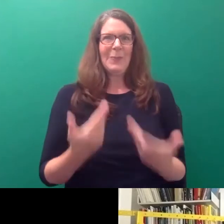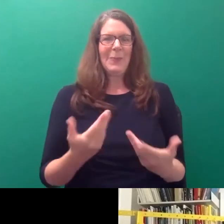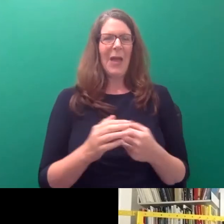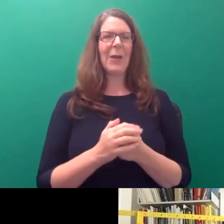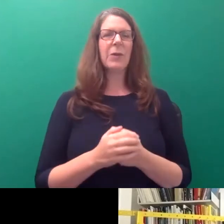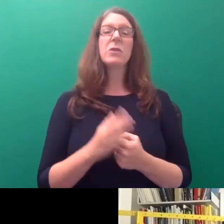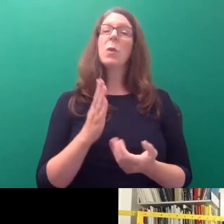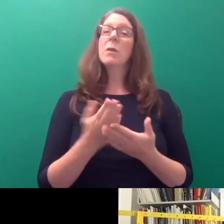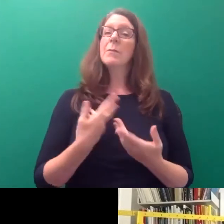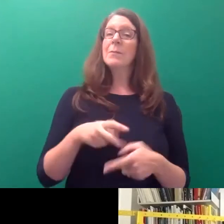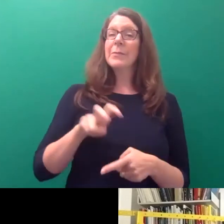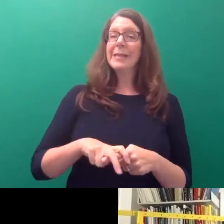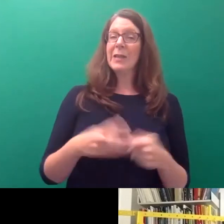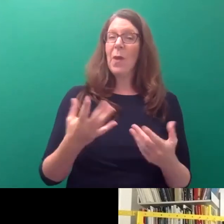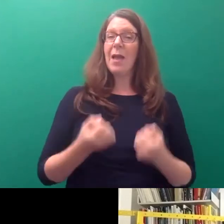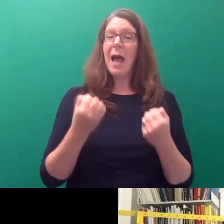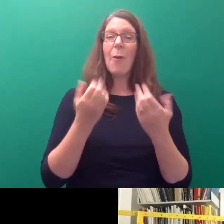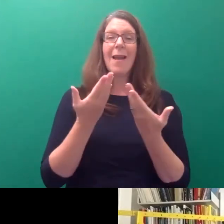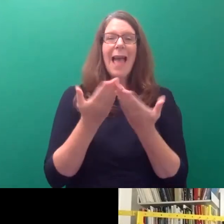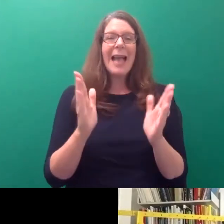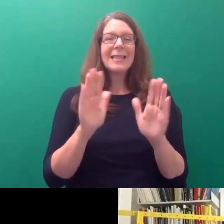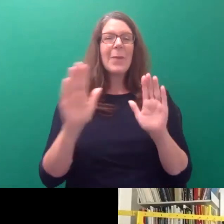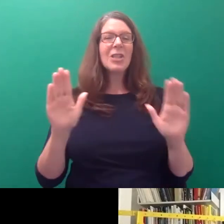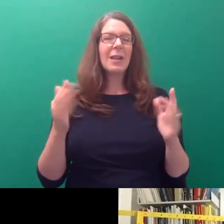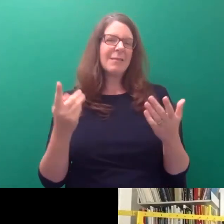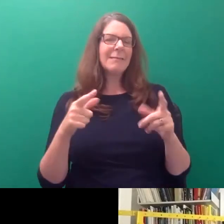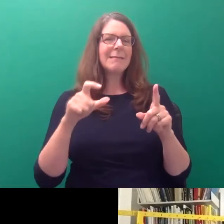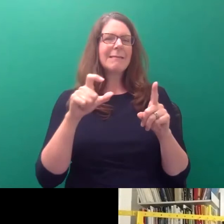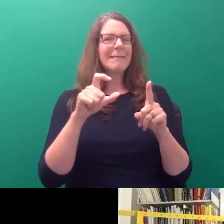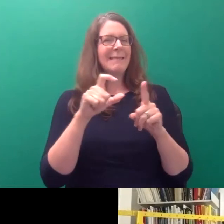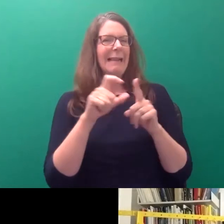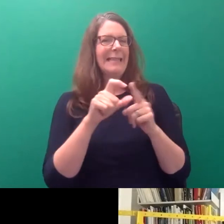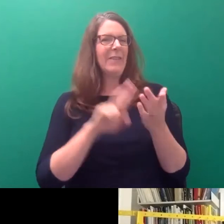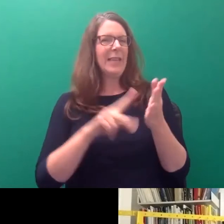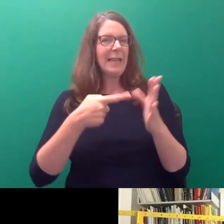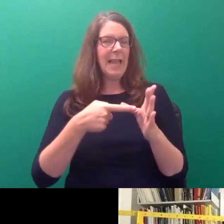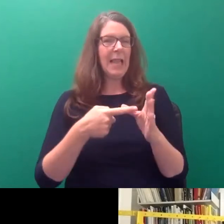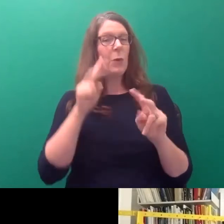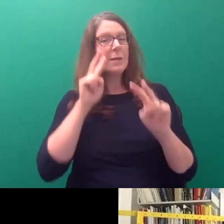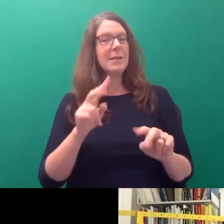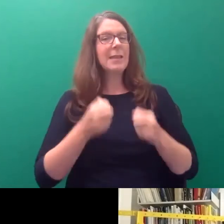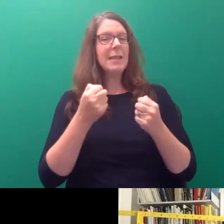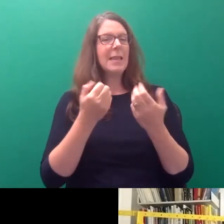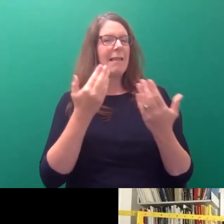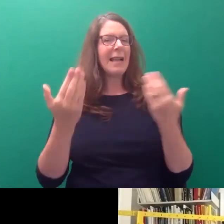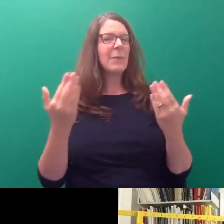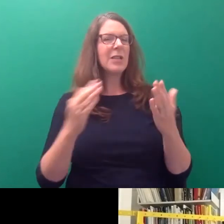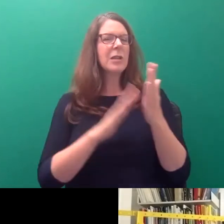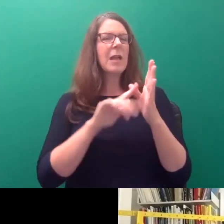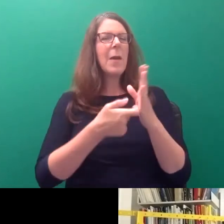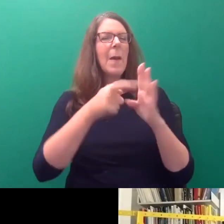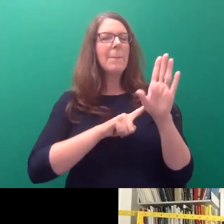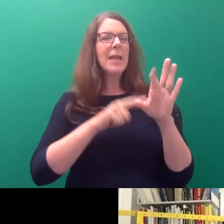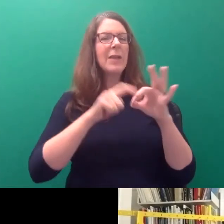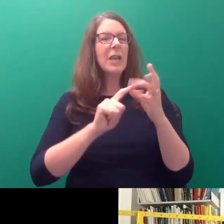Mary Quant in the exhibition and April's in her wonderful studio. And we're gonna have we're gonna carry on some conversations